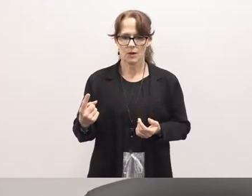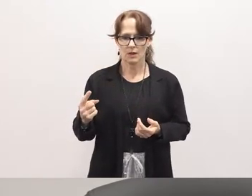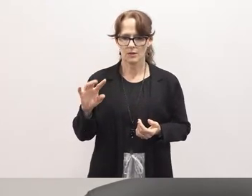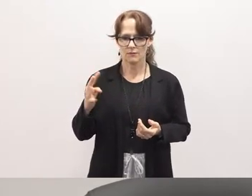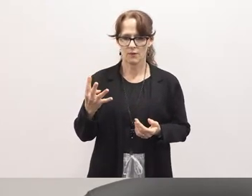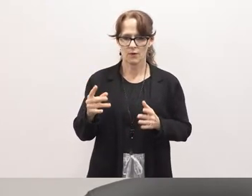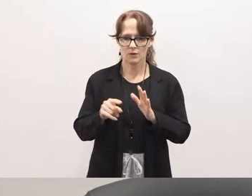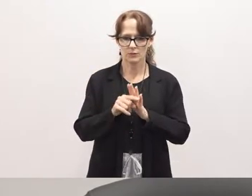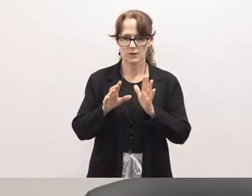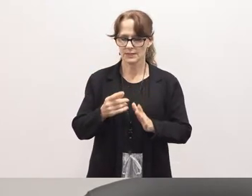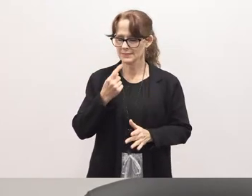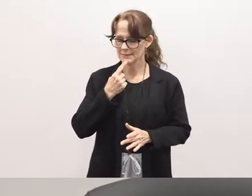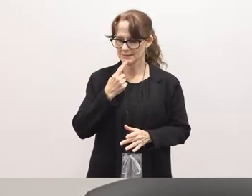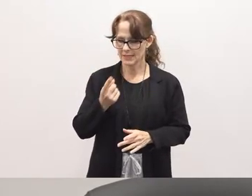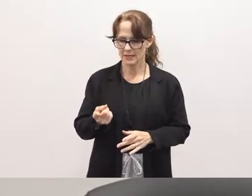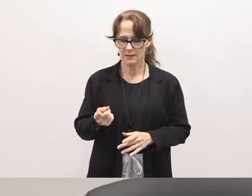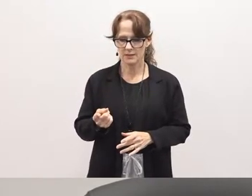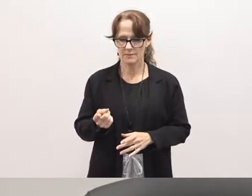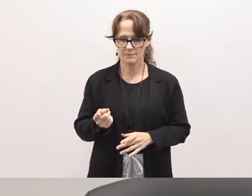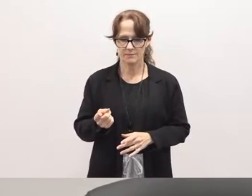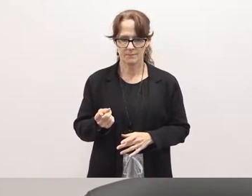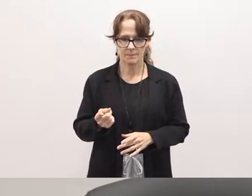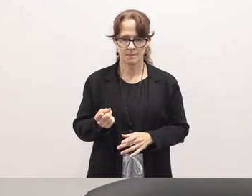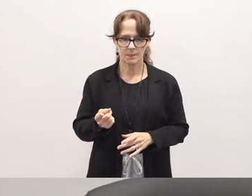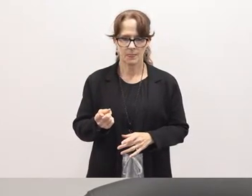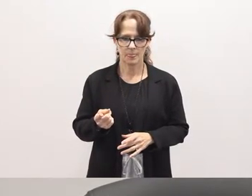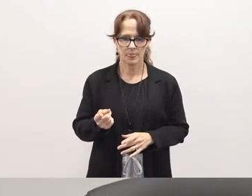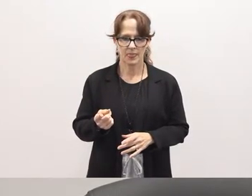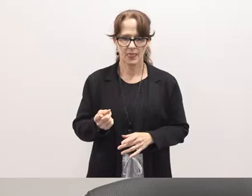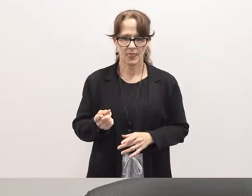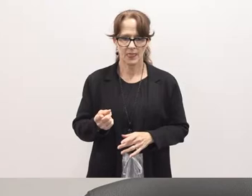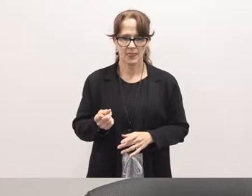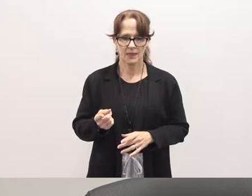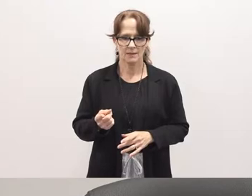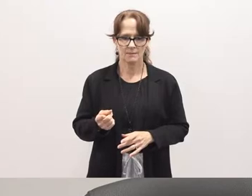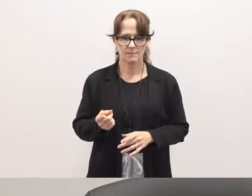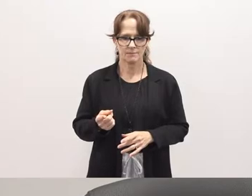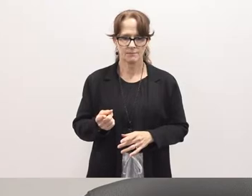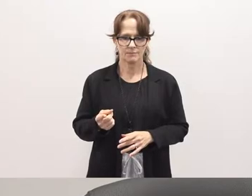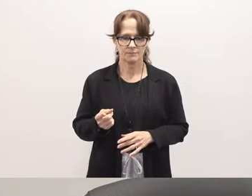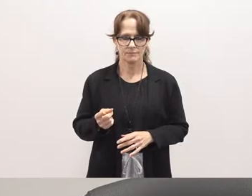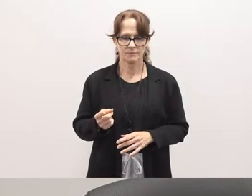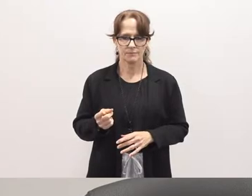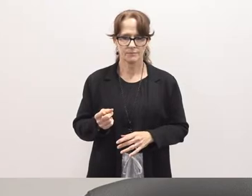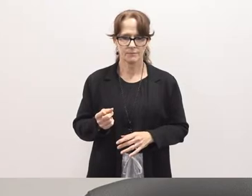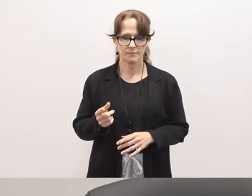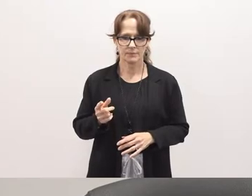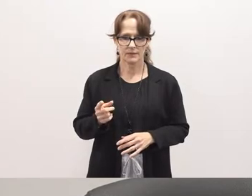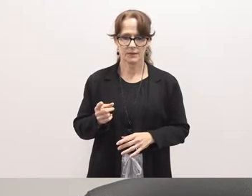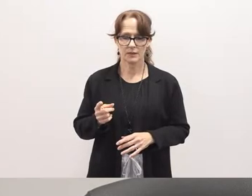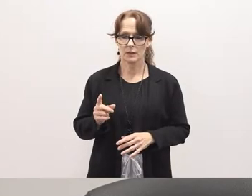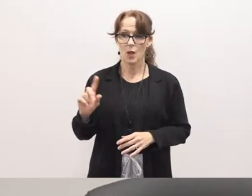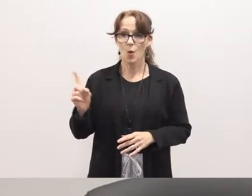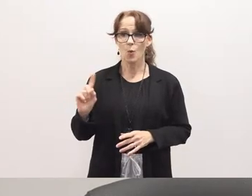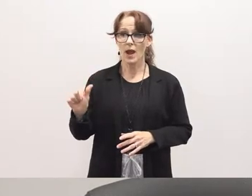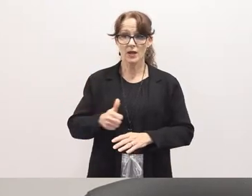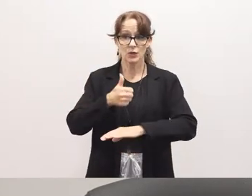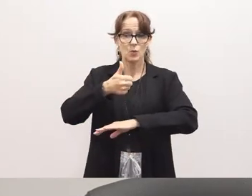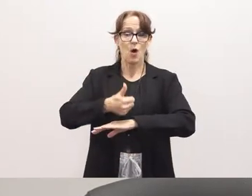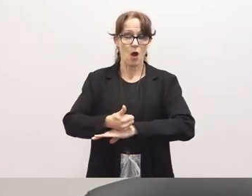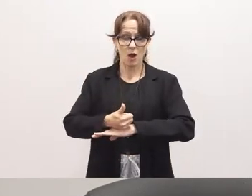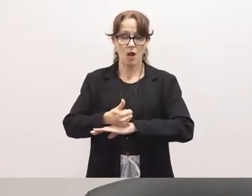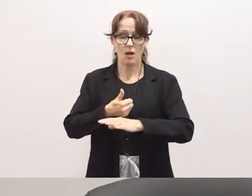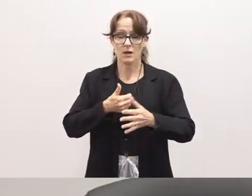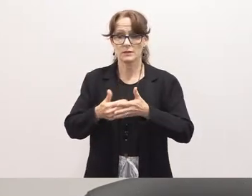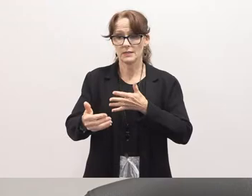that said, where you are doesn't matter as much as